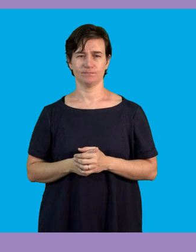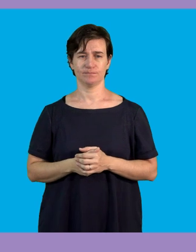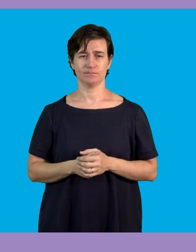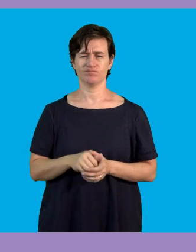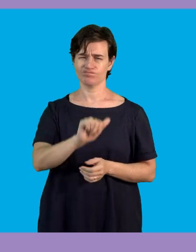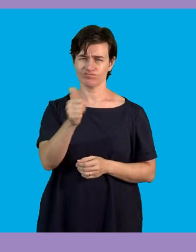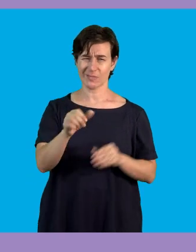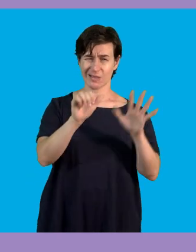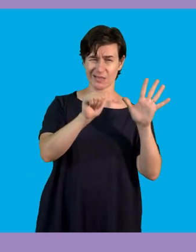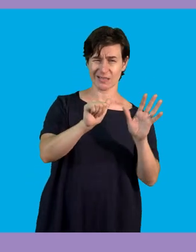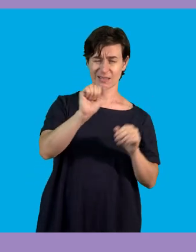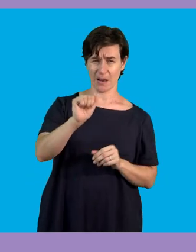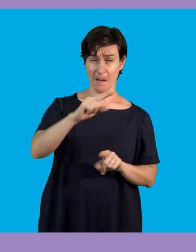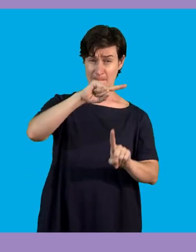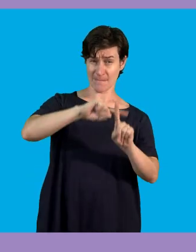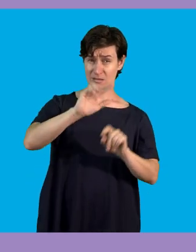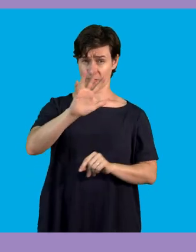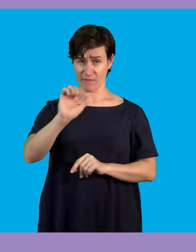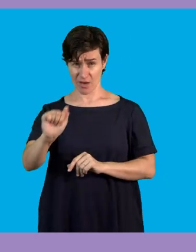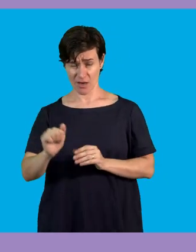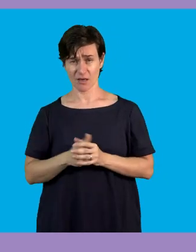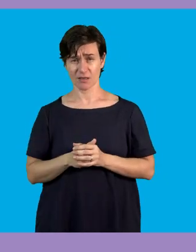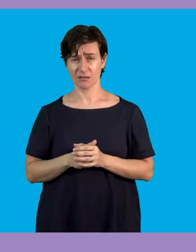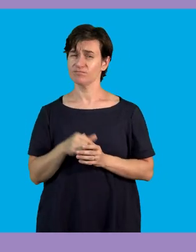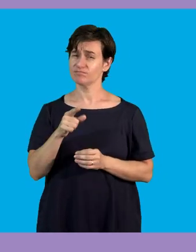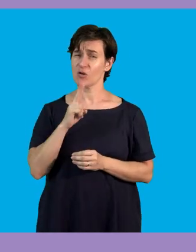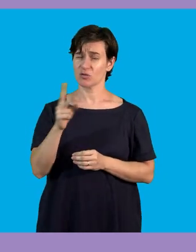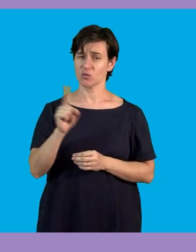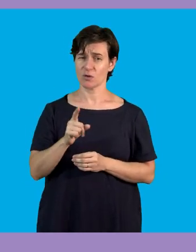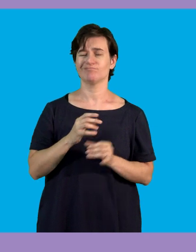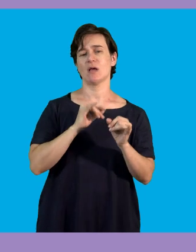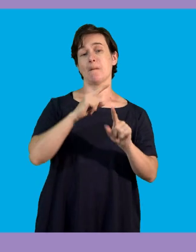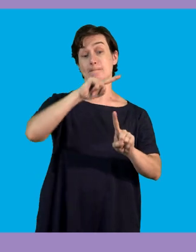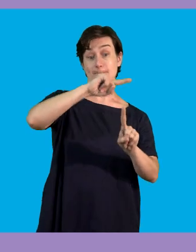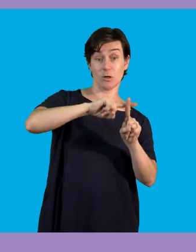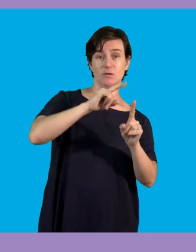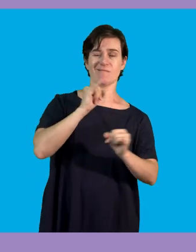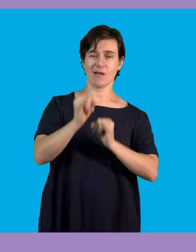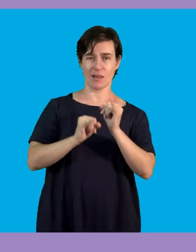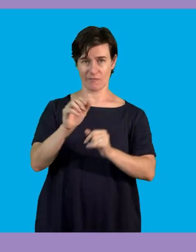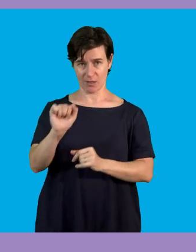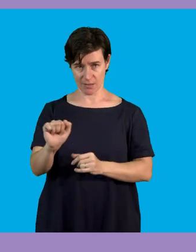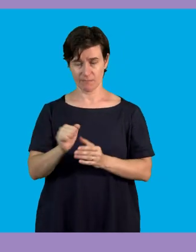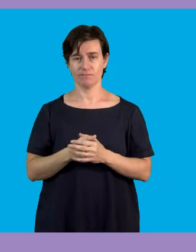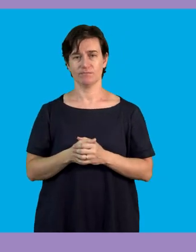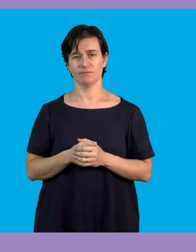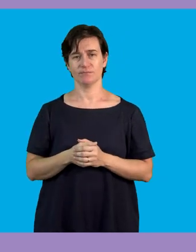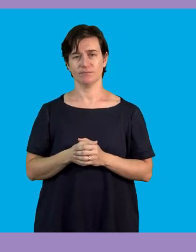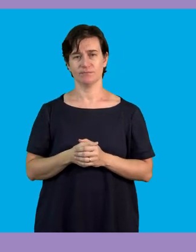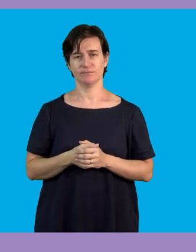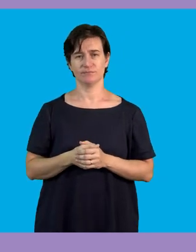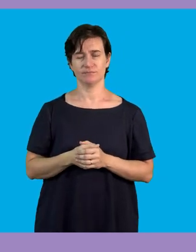squared. 6a plus 5a is positive